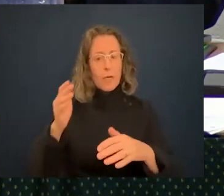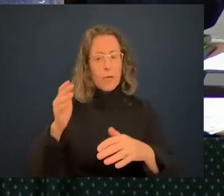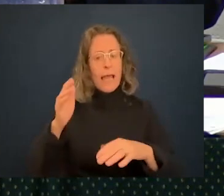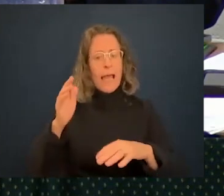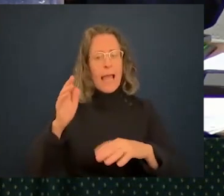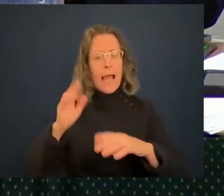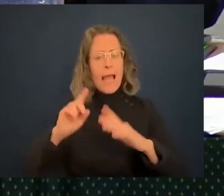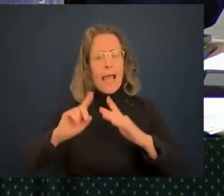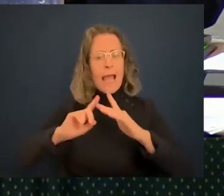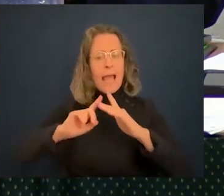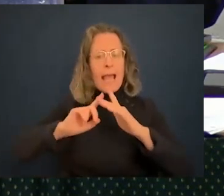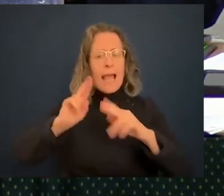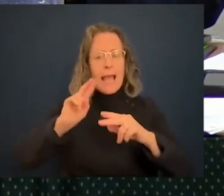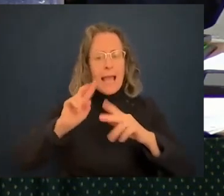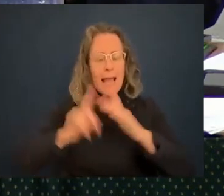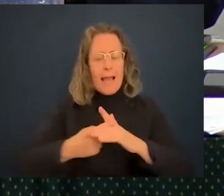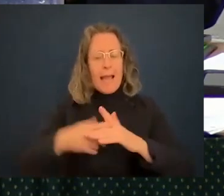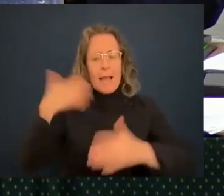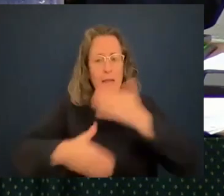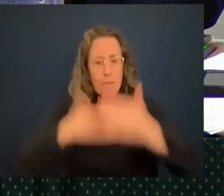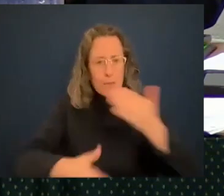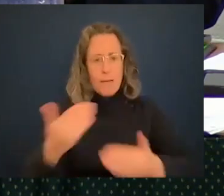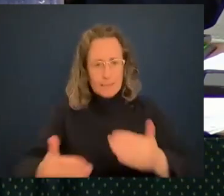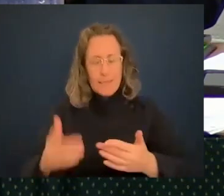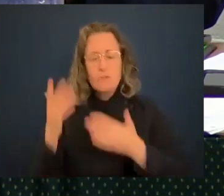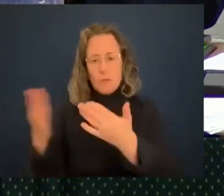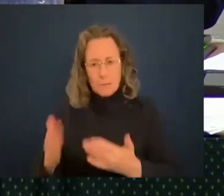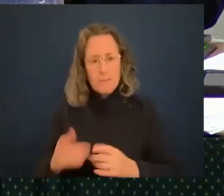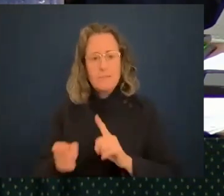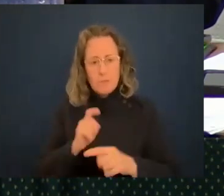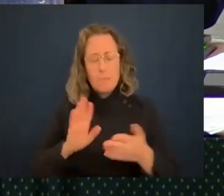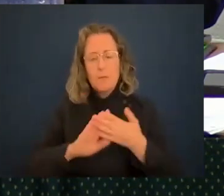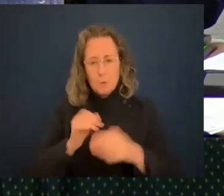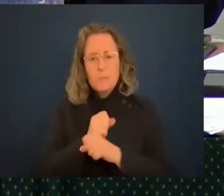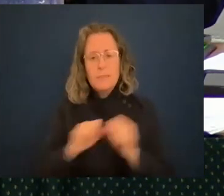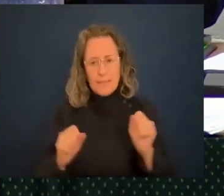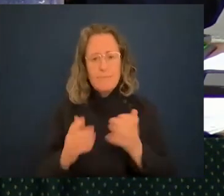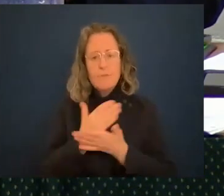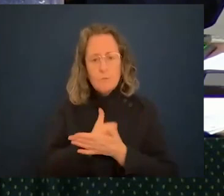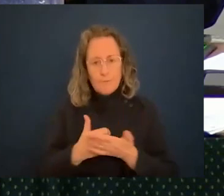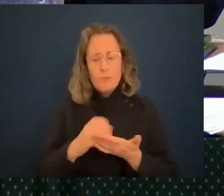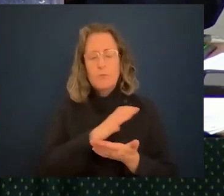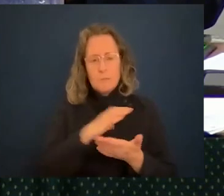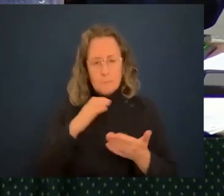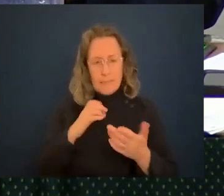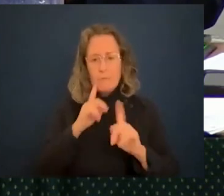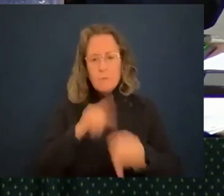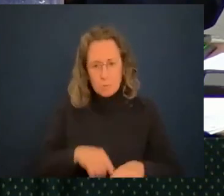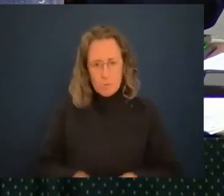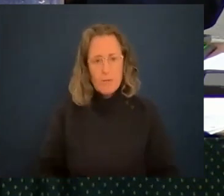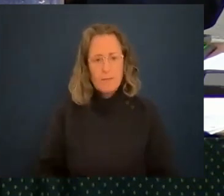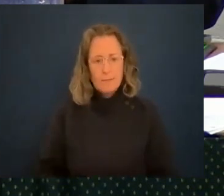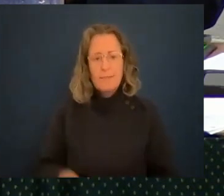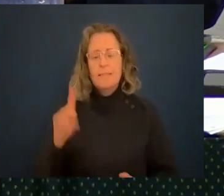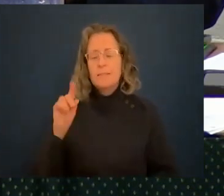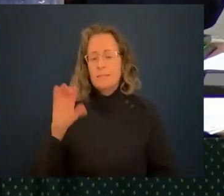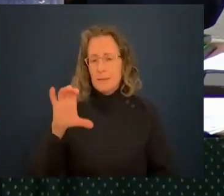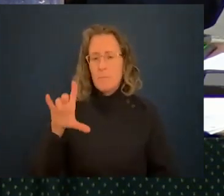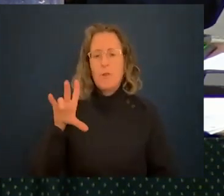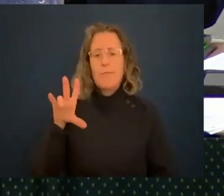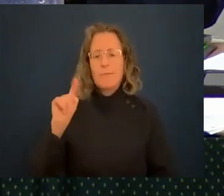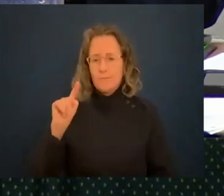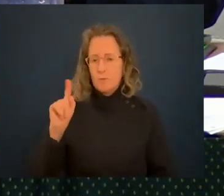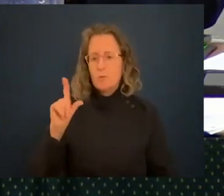of the recommendations set forth in the community safety review team's report dated December 31st 2020.